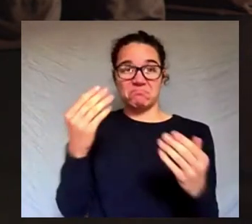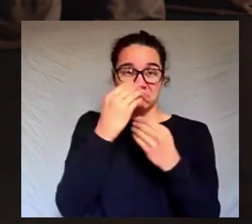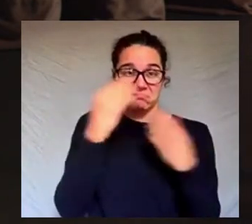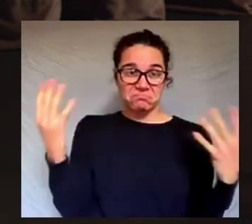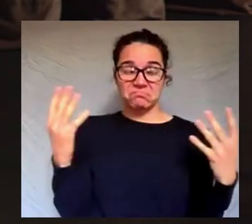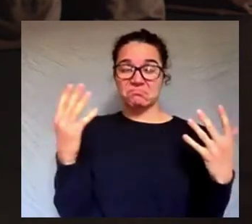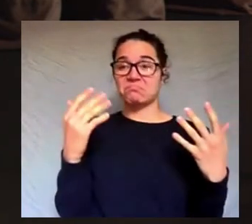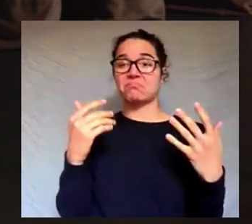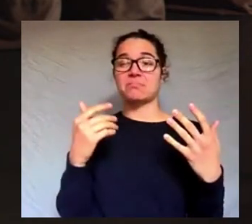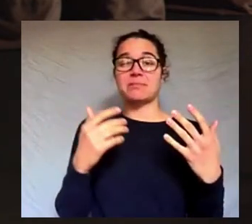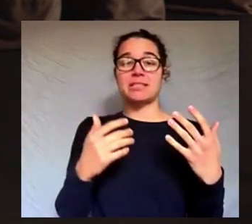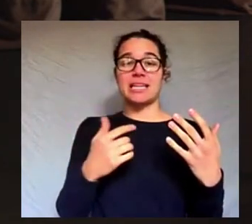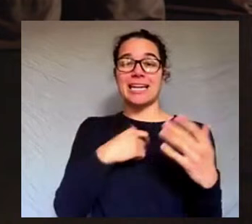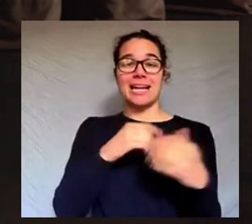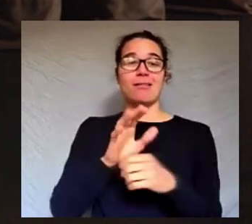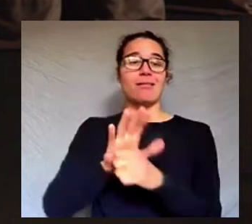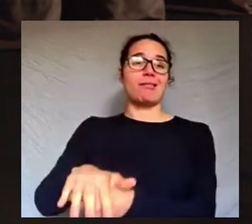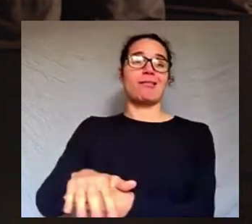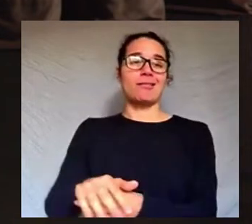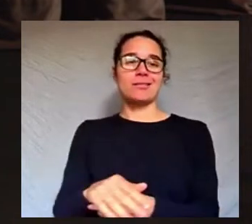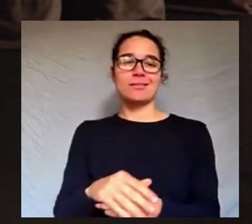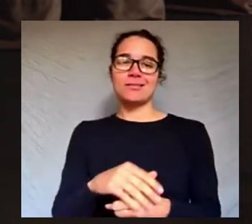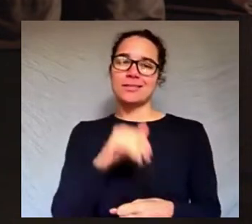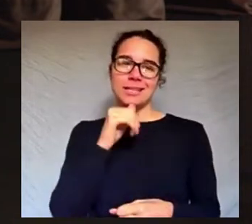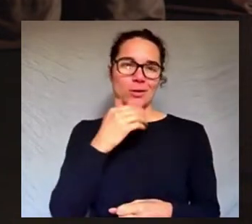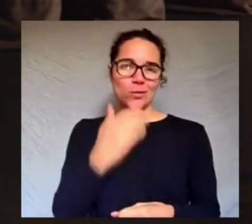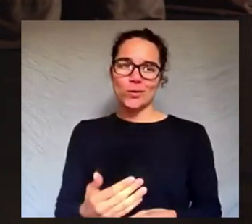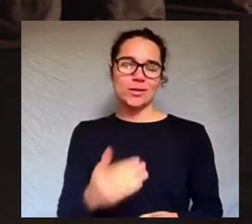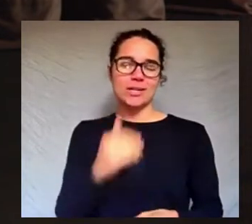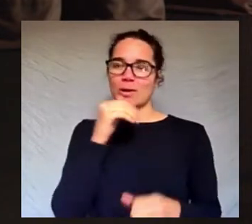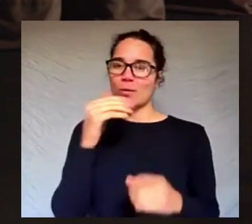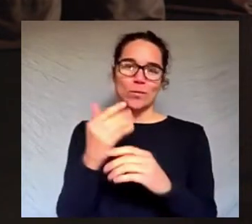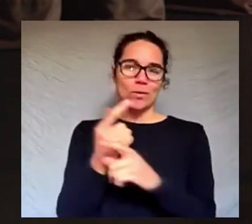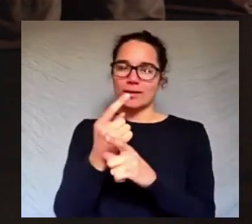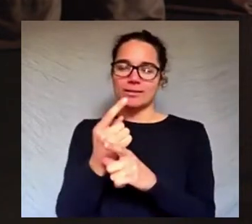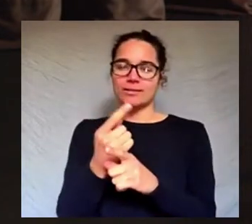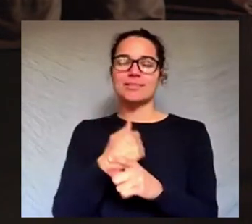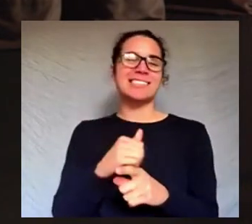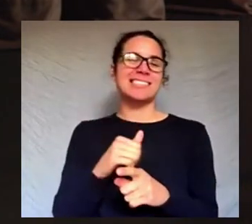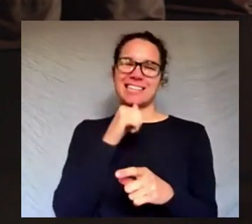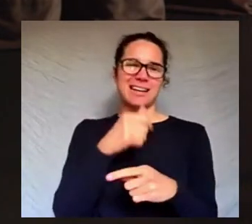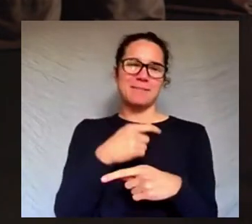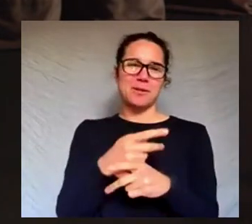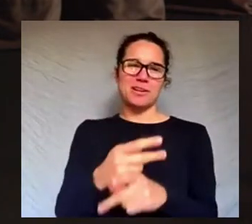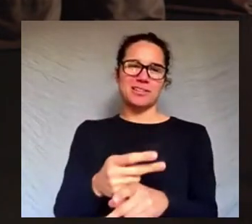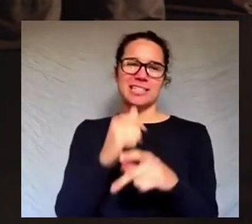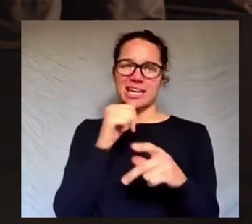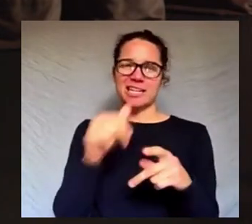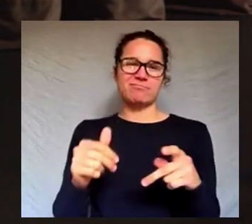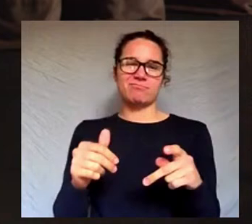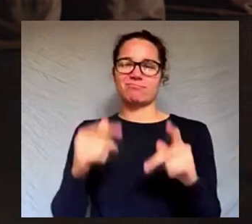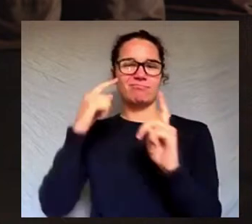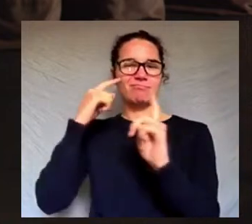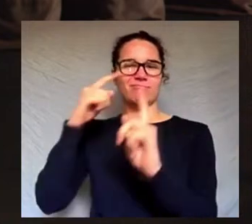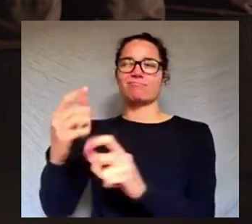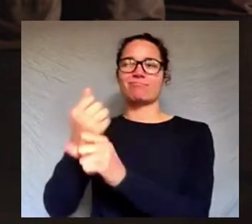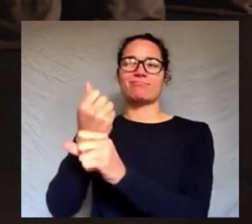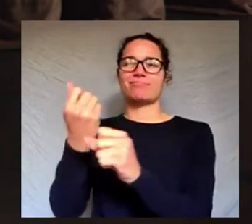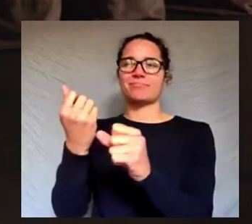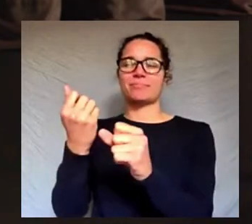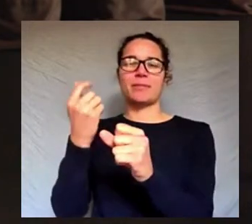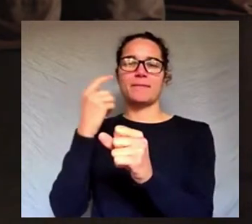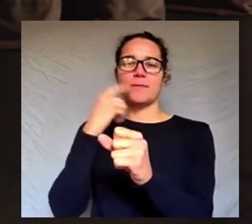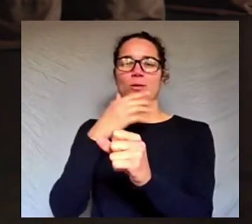that later on I thought, oh, that wasn't so productive, you know, but that we've lost that art. And can you tell us more just